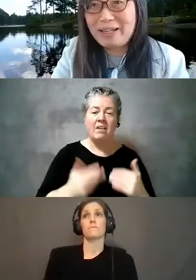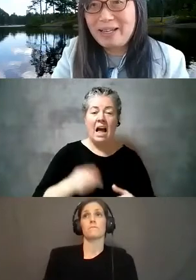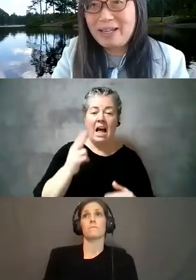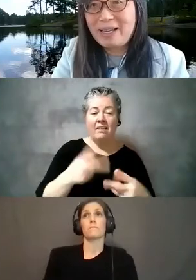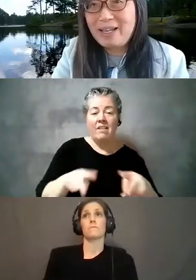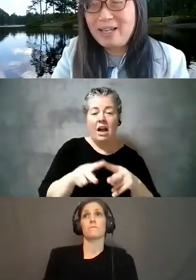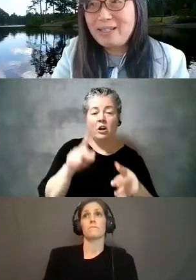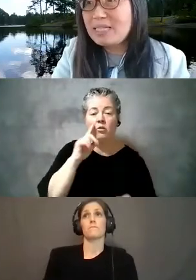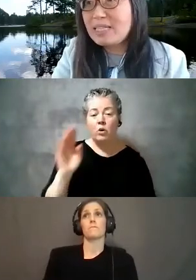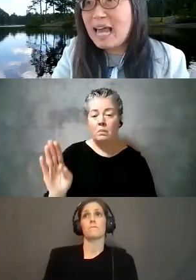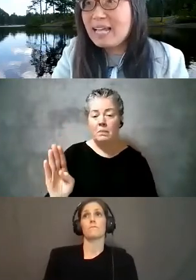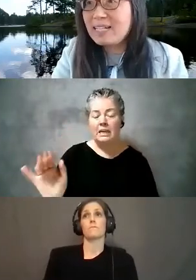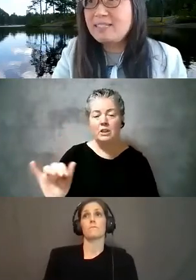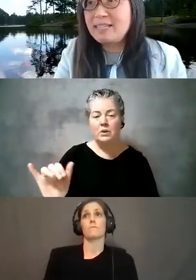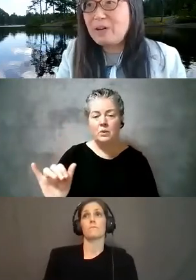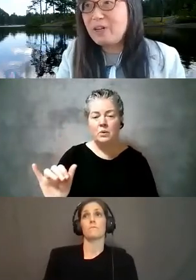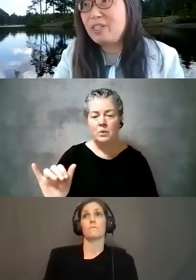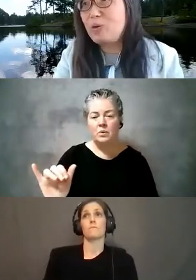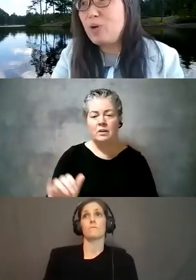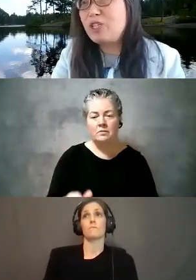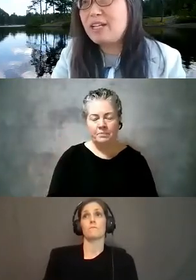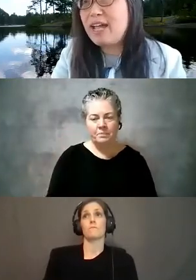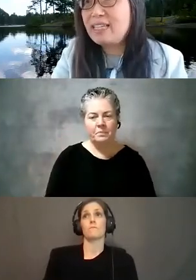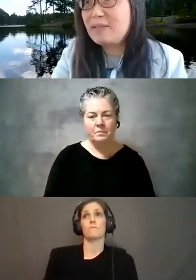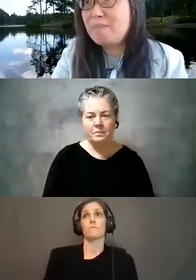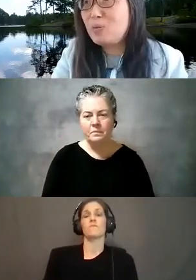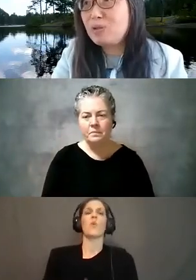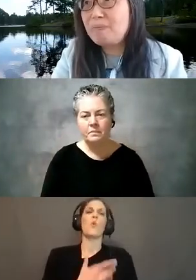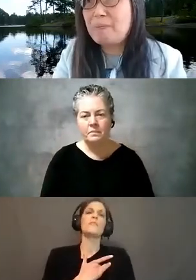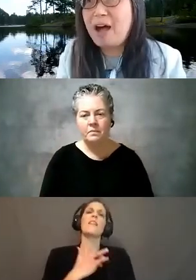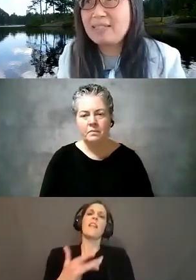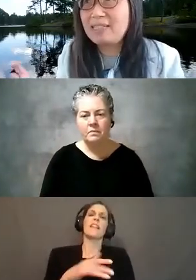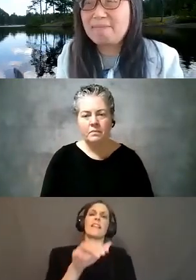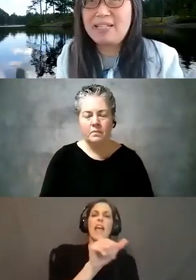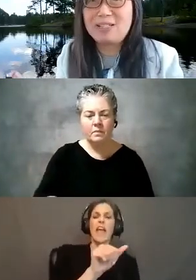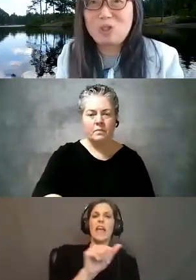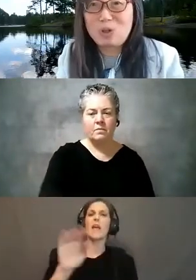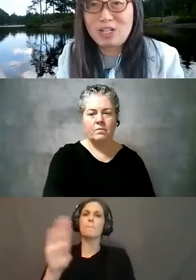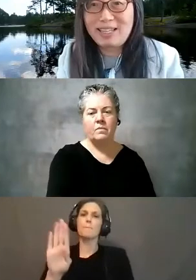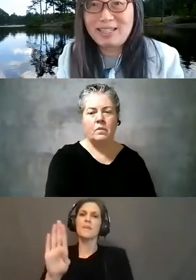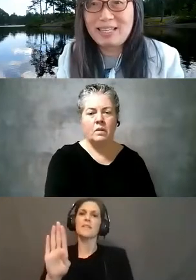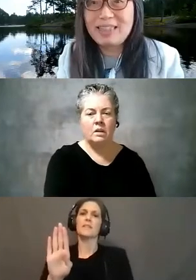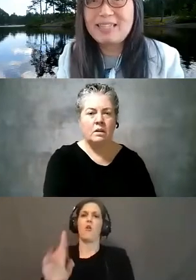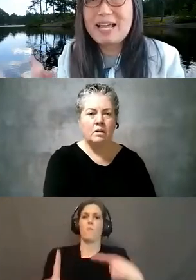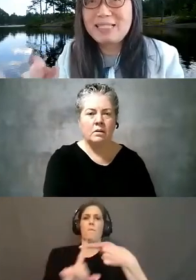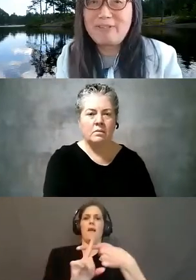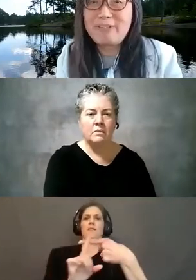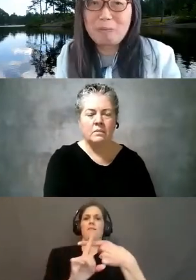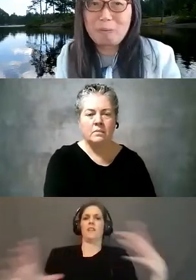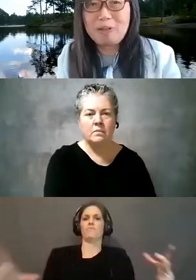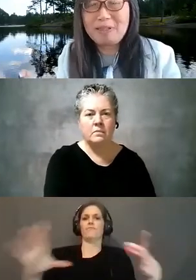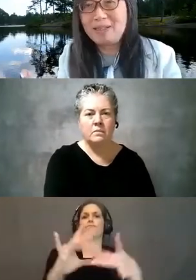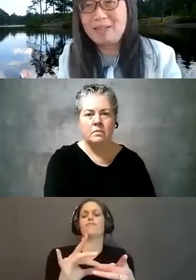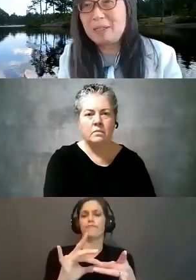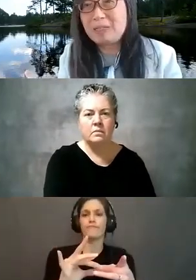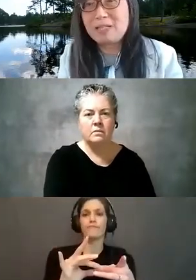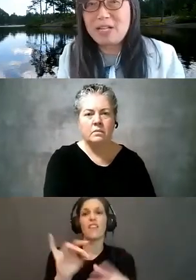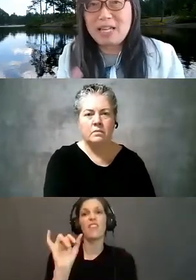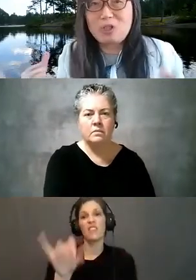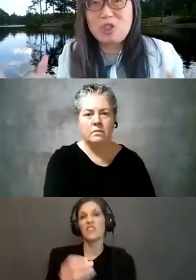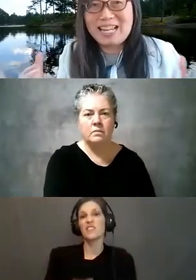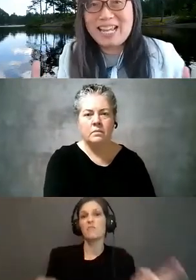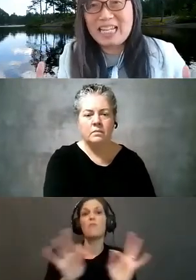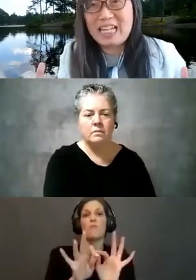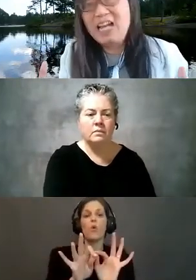well. So it's a likely scenario in which A and B will be positively associated. And that's very important because such